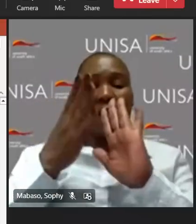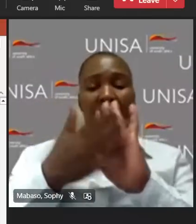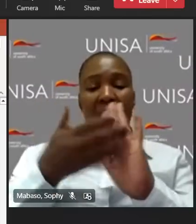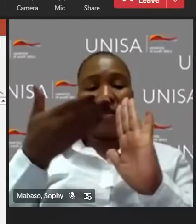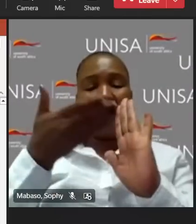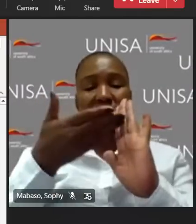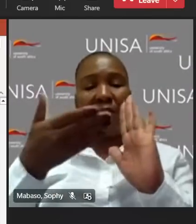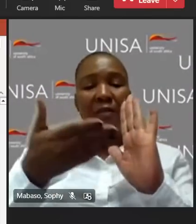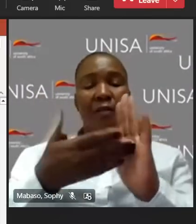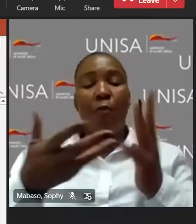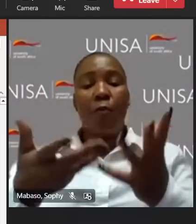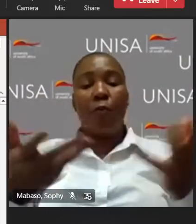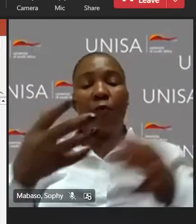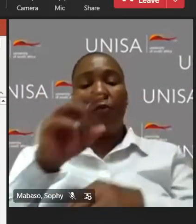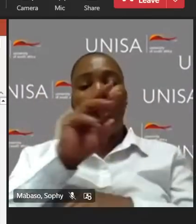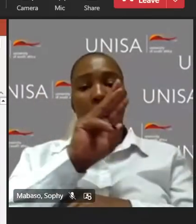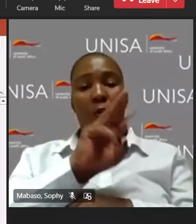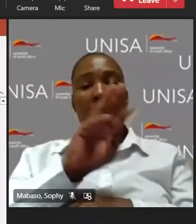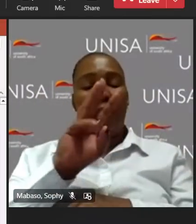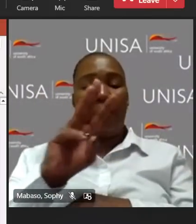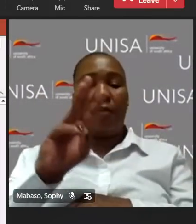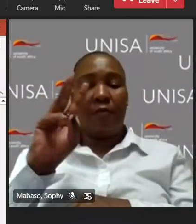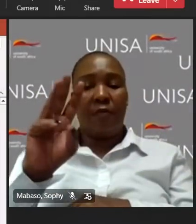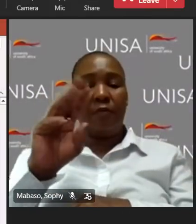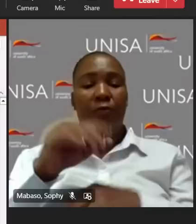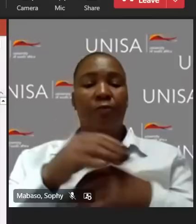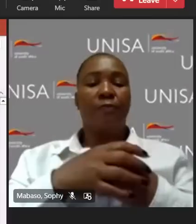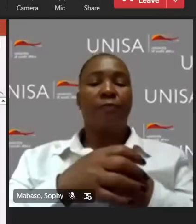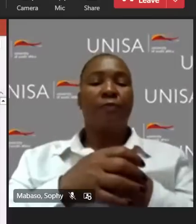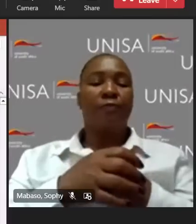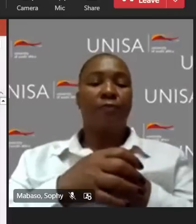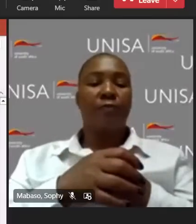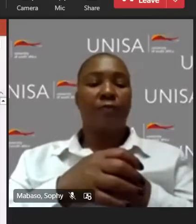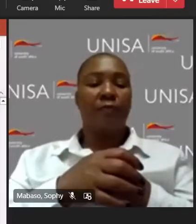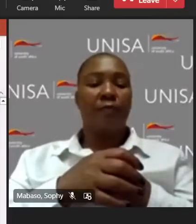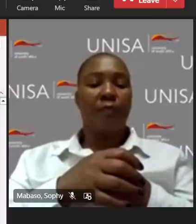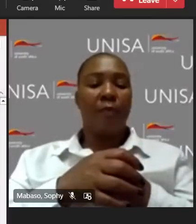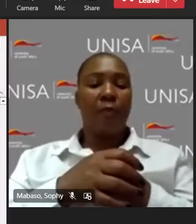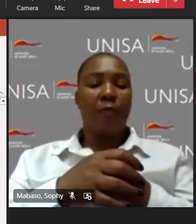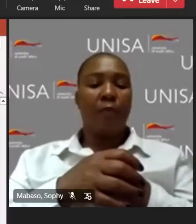on the website. So there's no need to write this down.